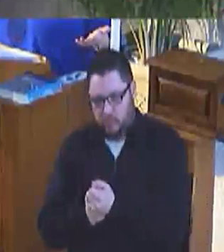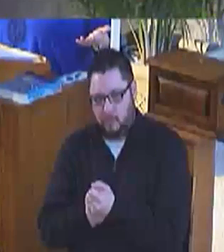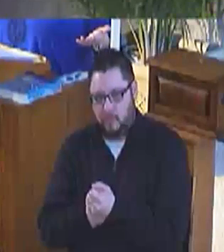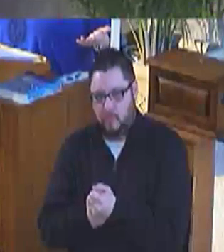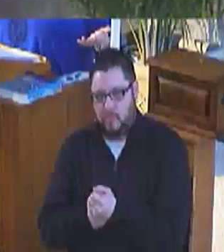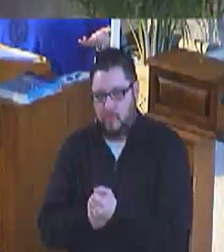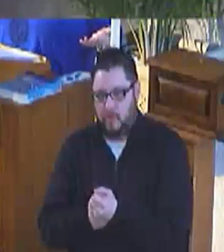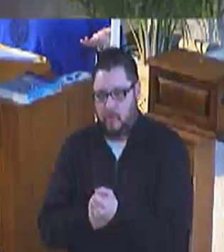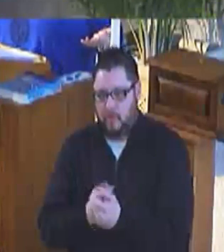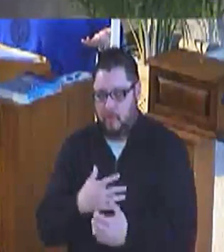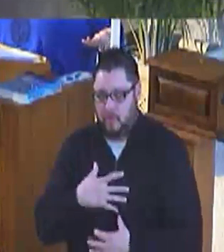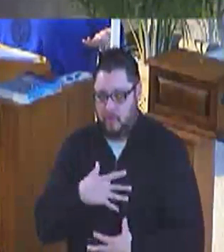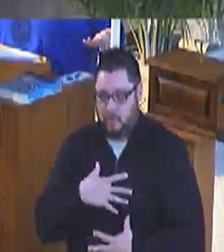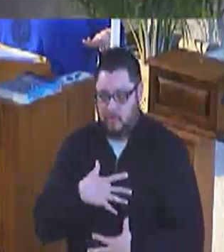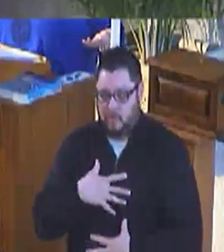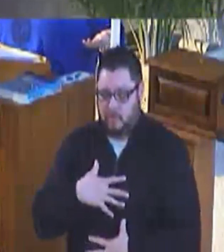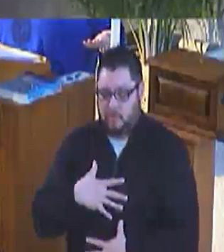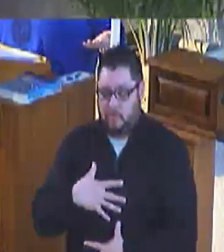Taking an even deeper breath.